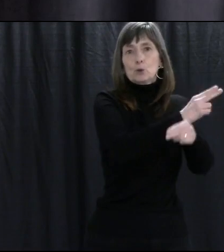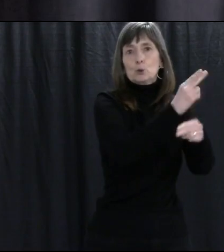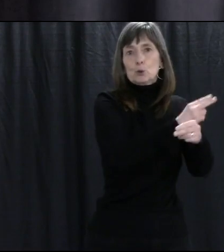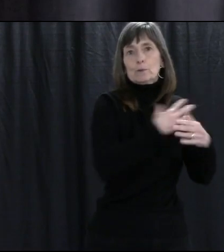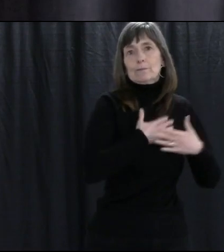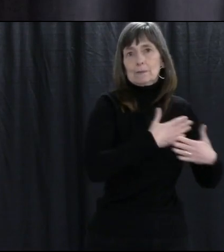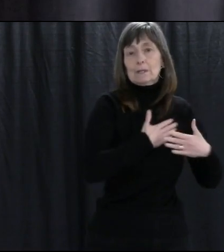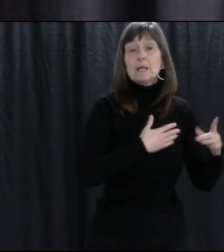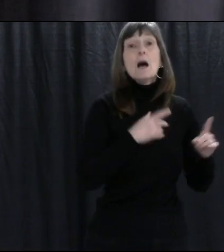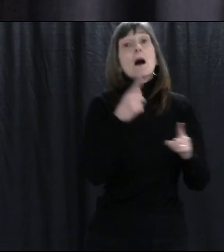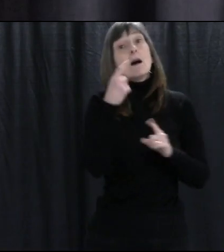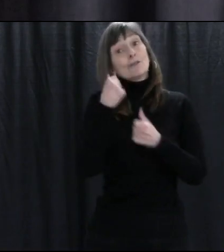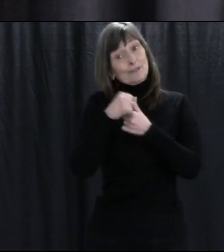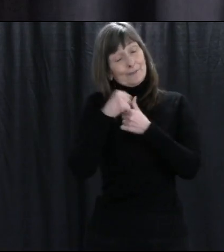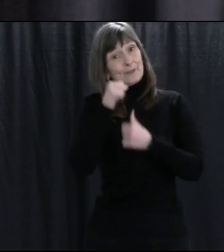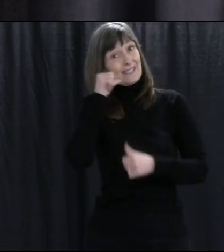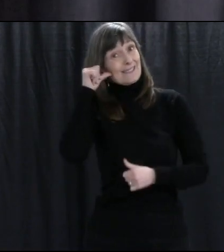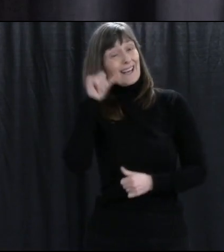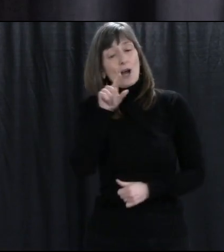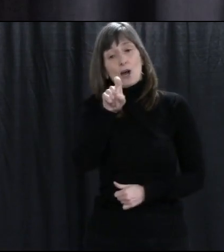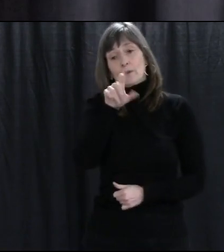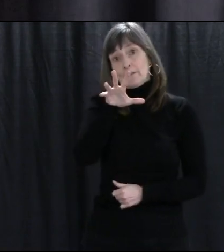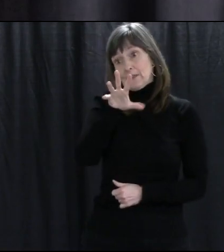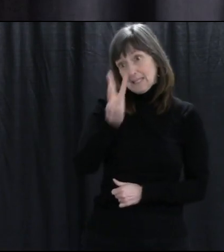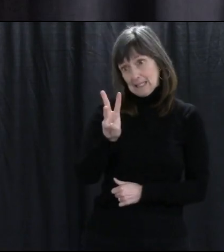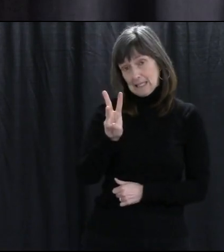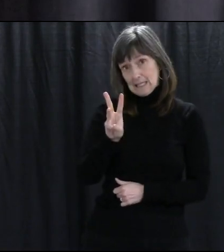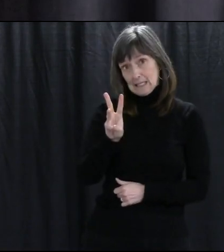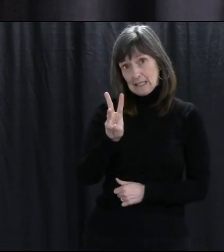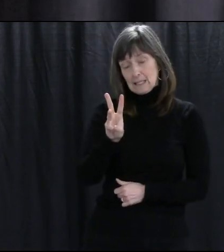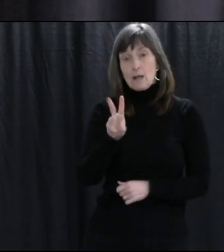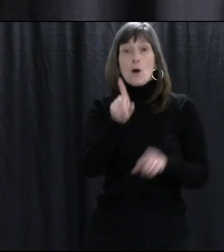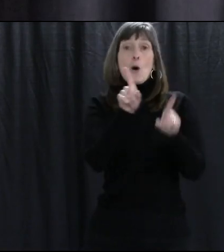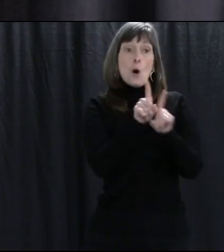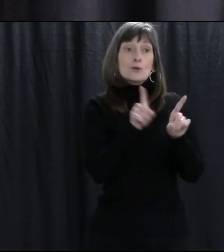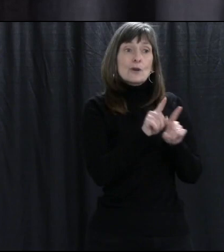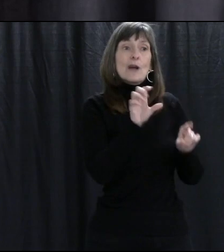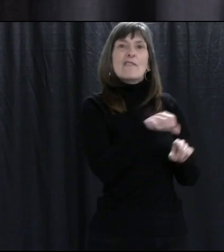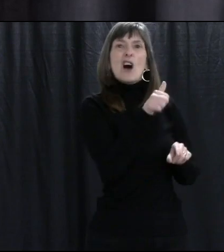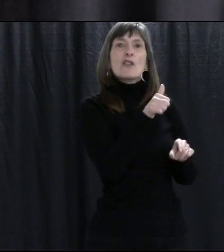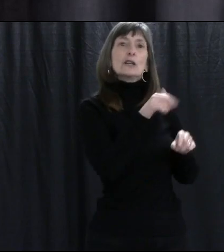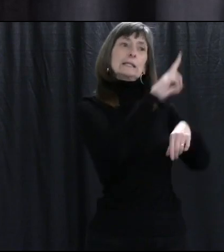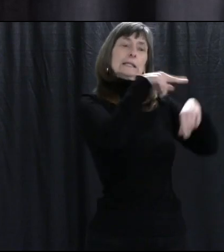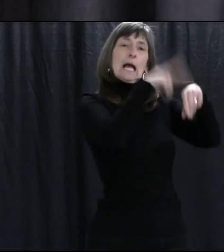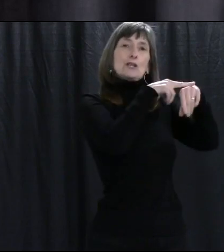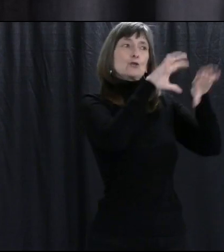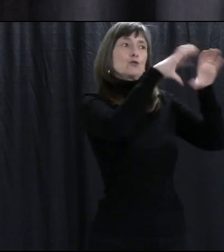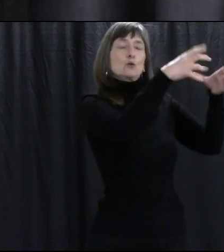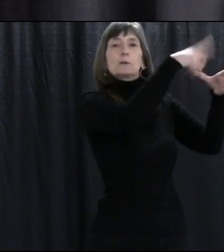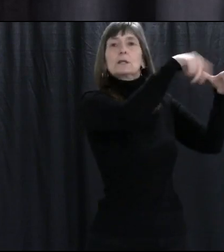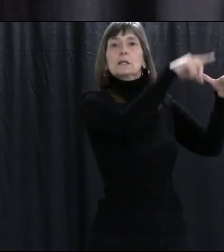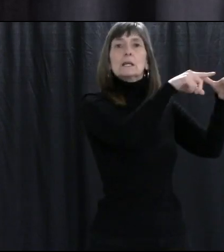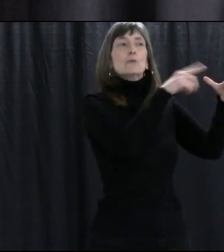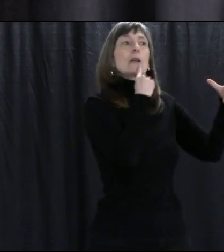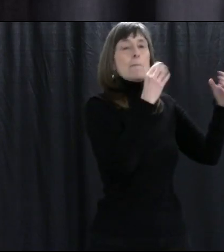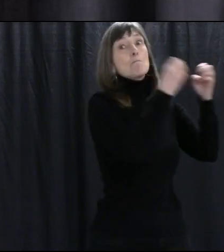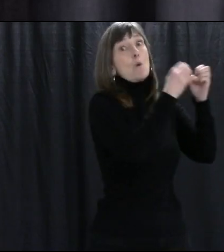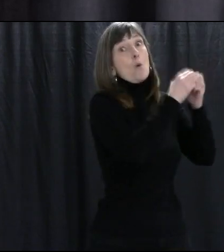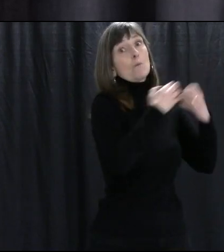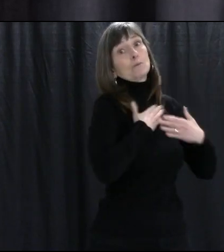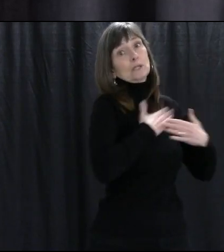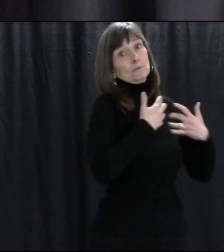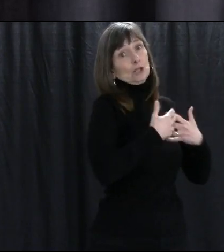option through CapSource, which is our national capital equipment buying body, to access further ventilators.